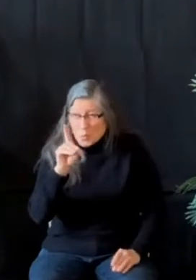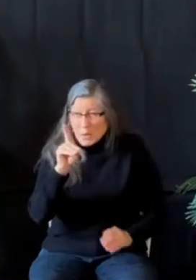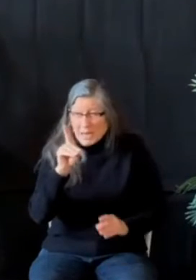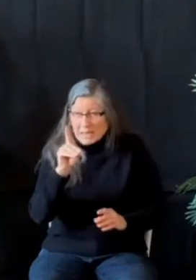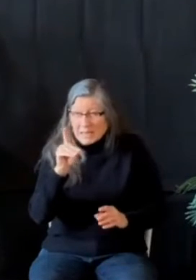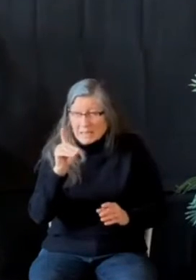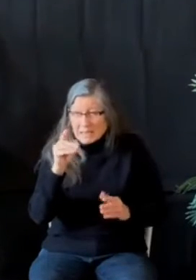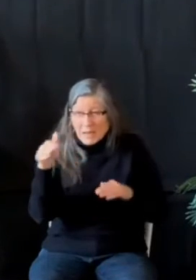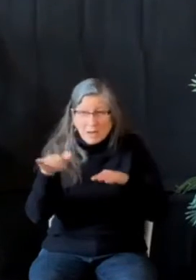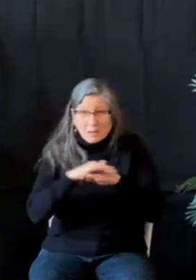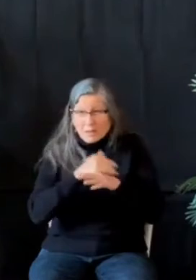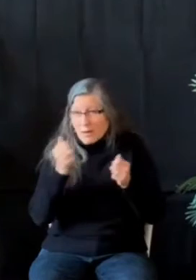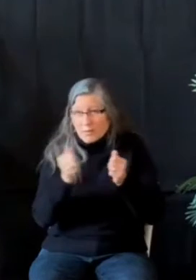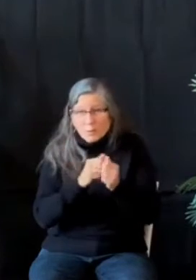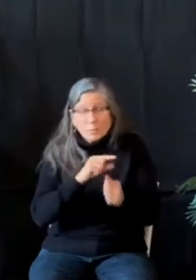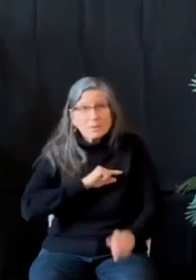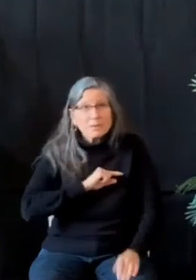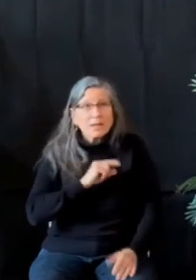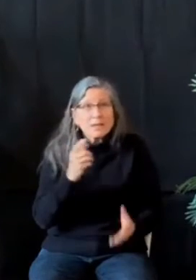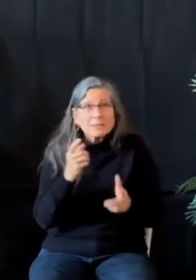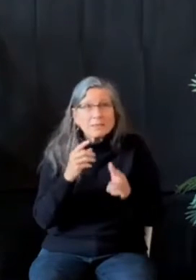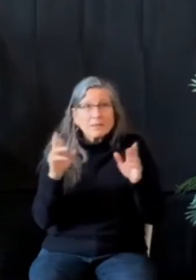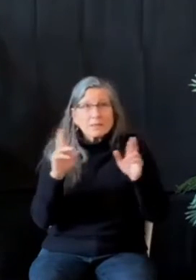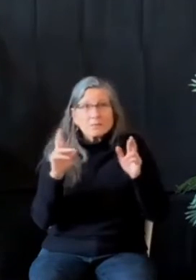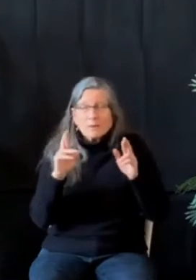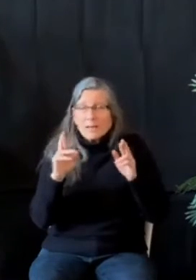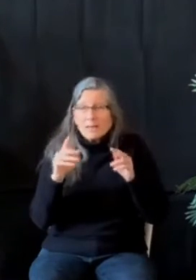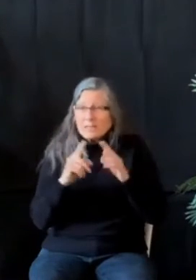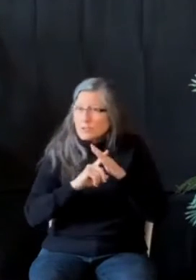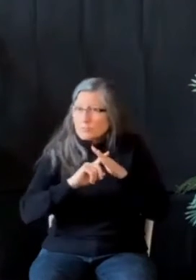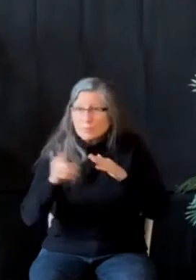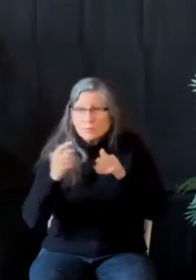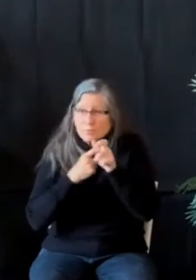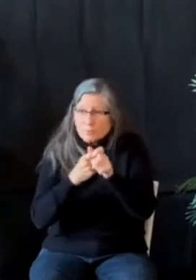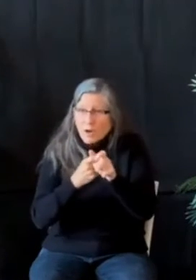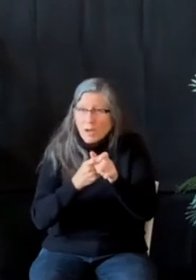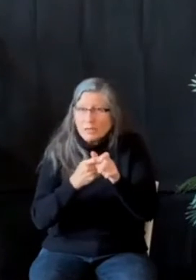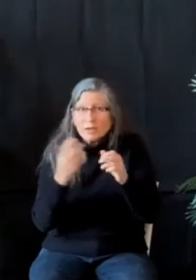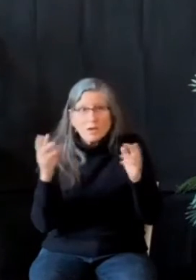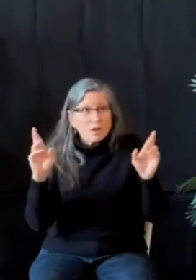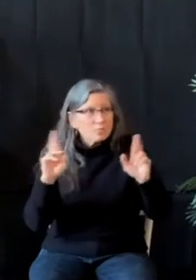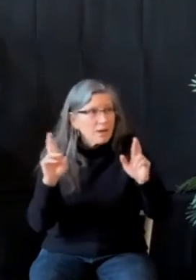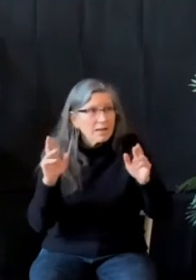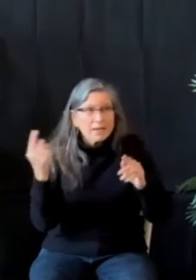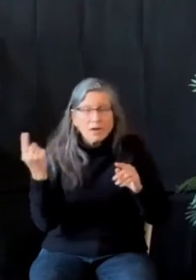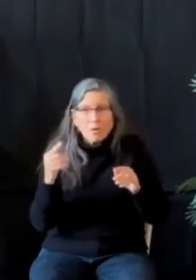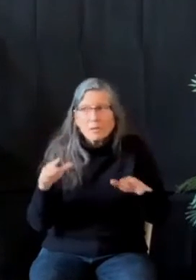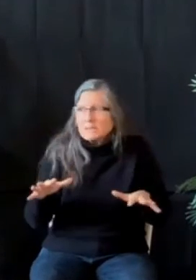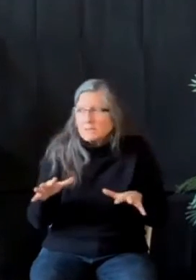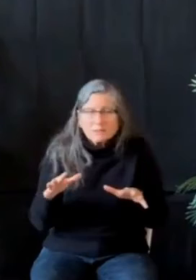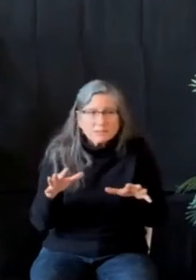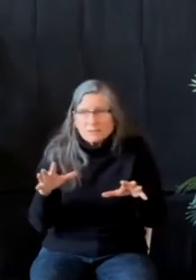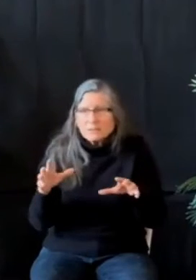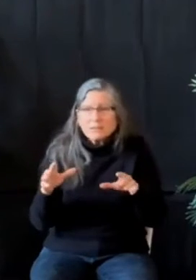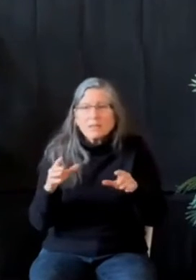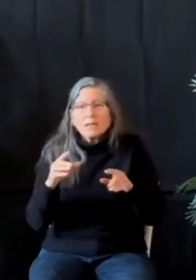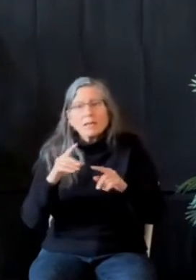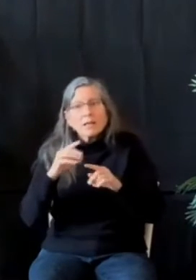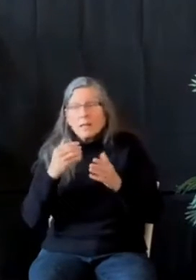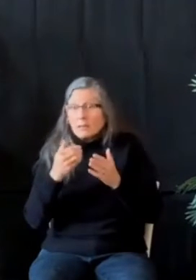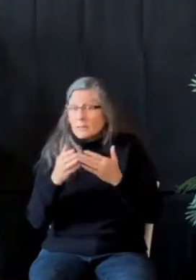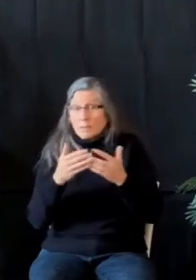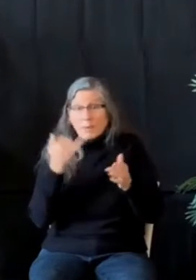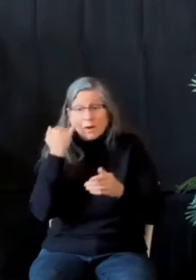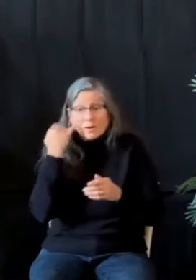off, even when no one is after them. They're just on edge all of the time. They have this